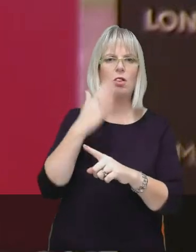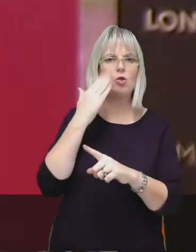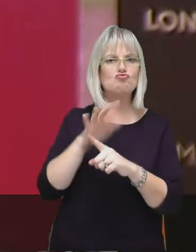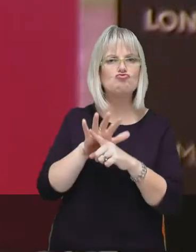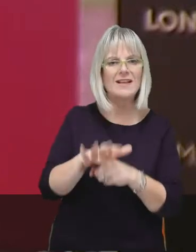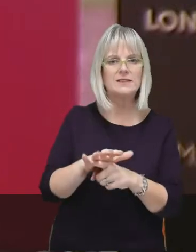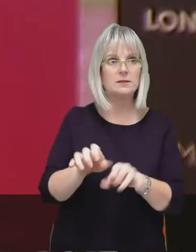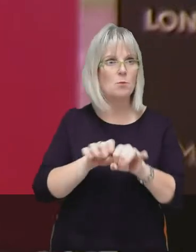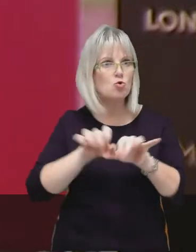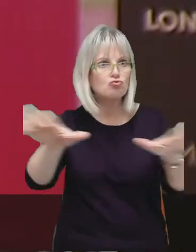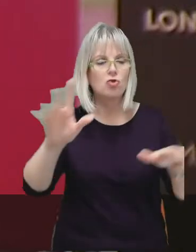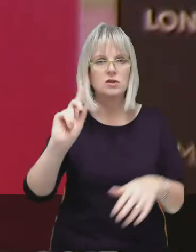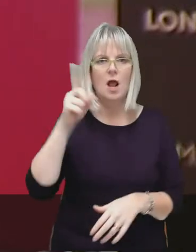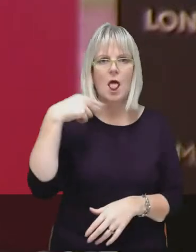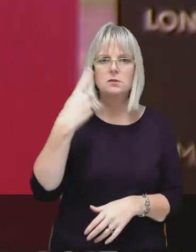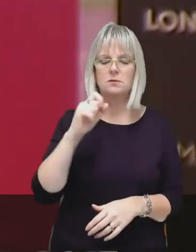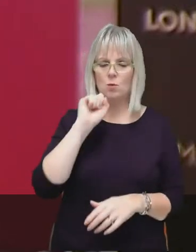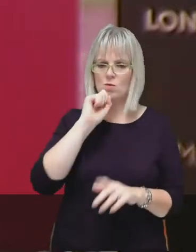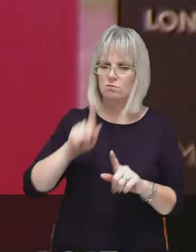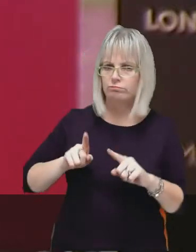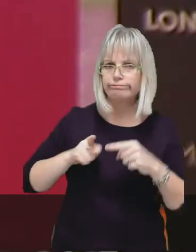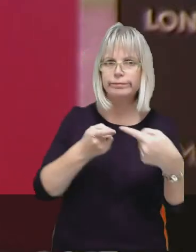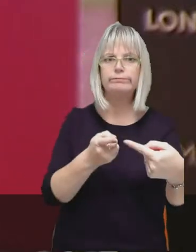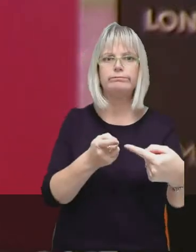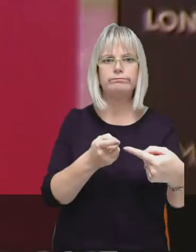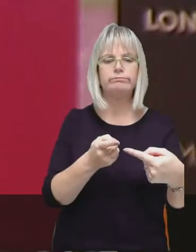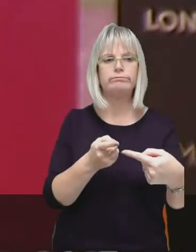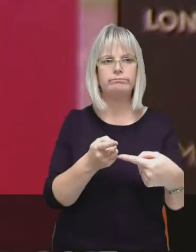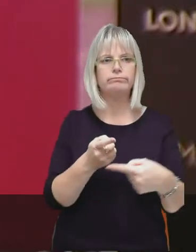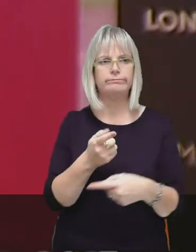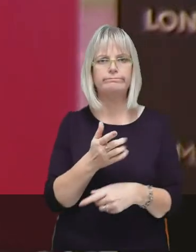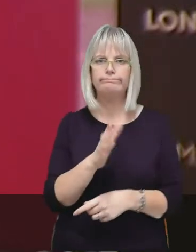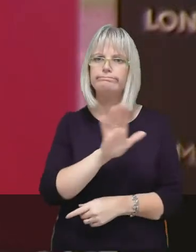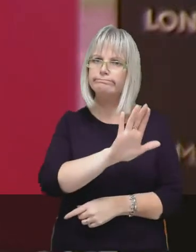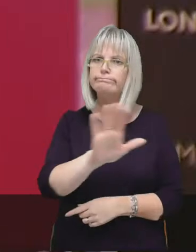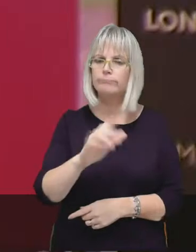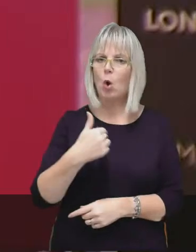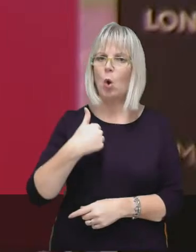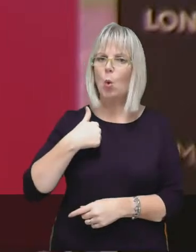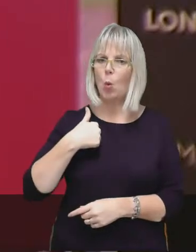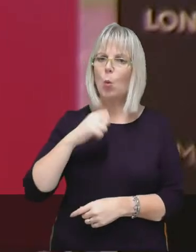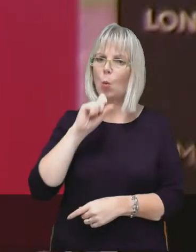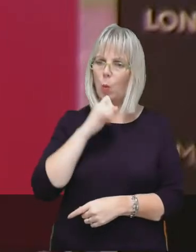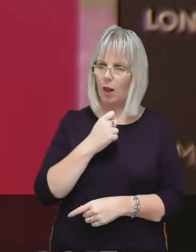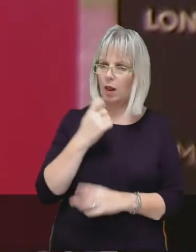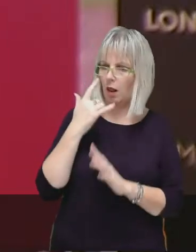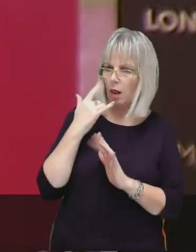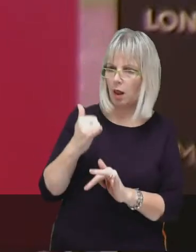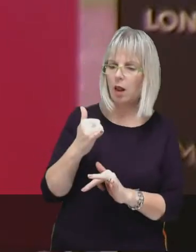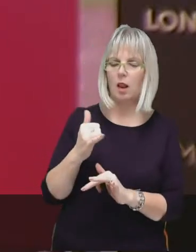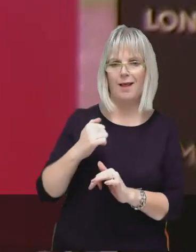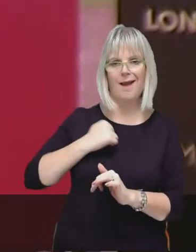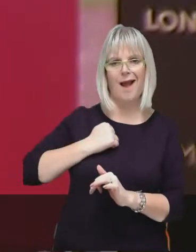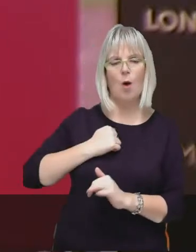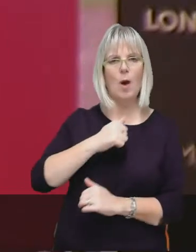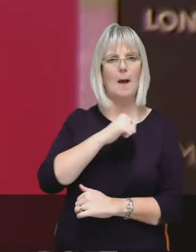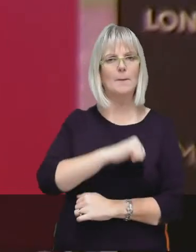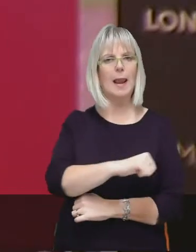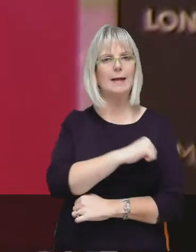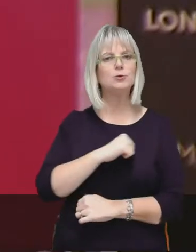me assure you the London Assembly will monitor this pledge to ensure that the real progress is made.